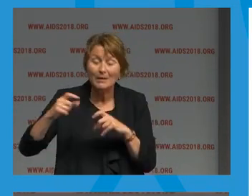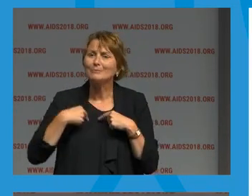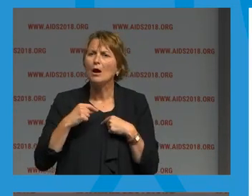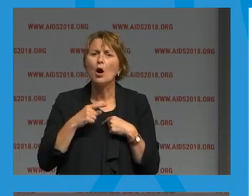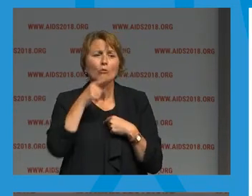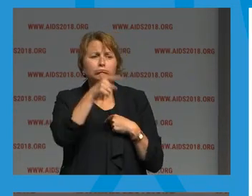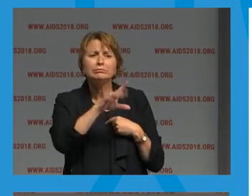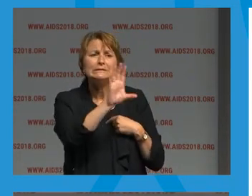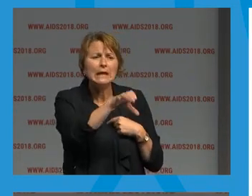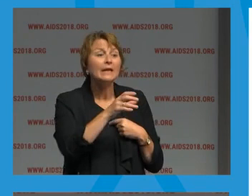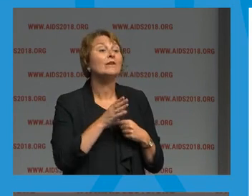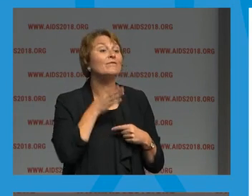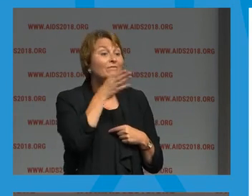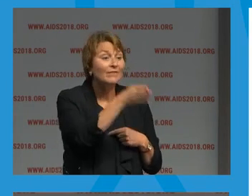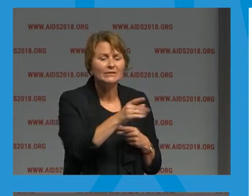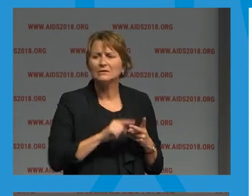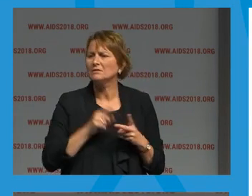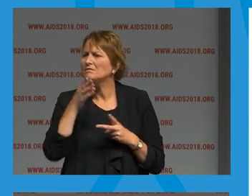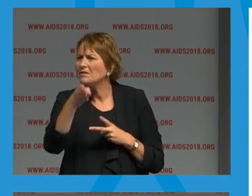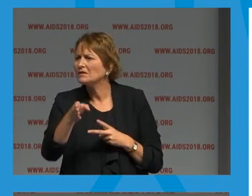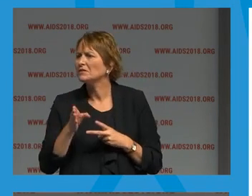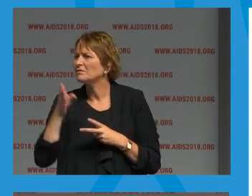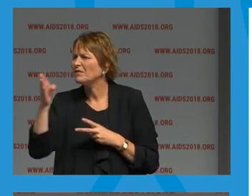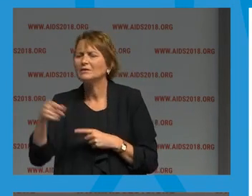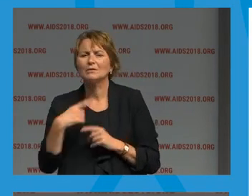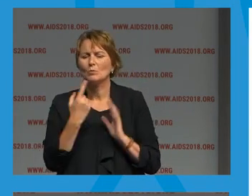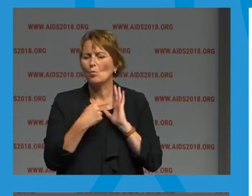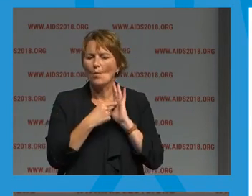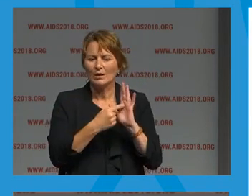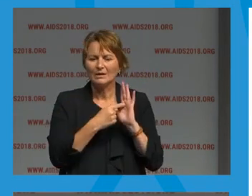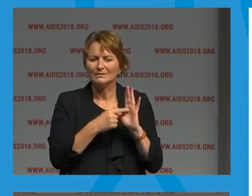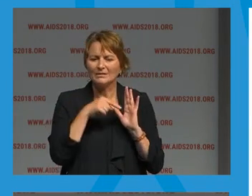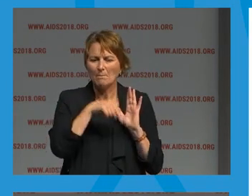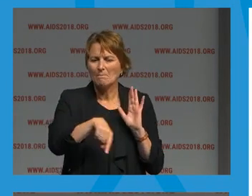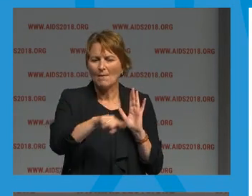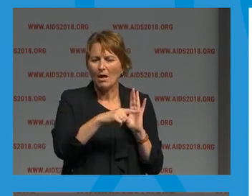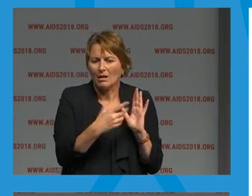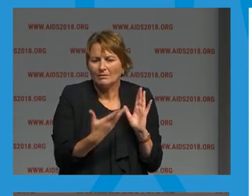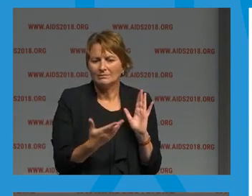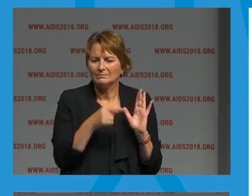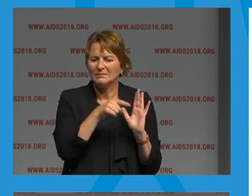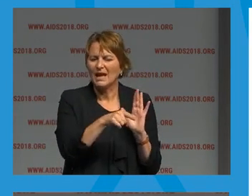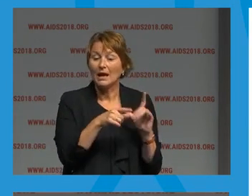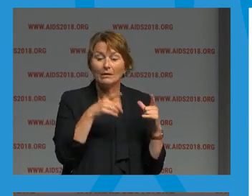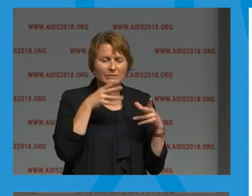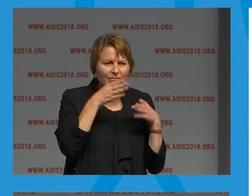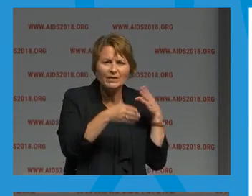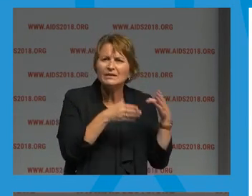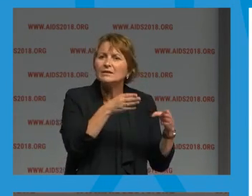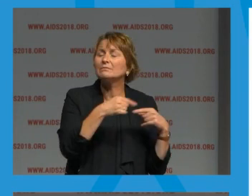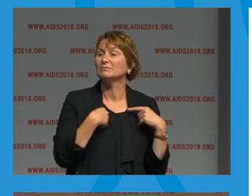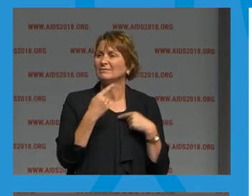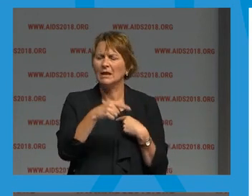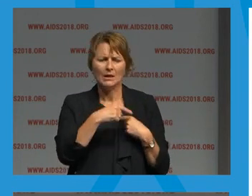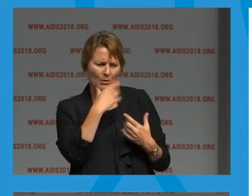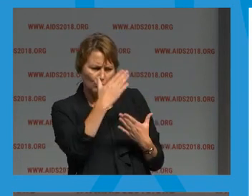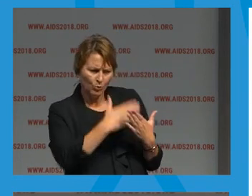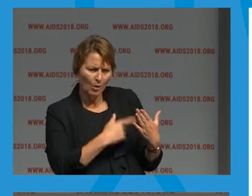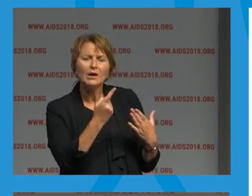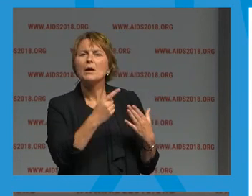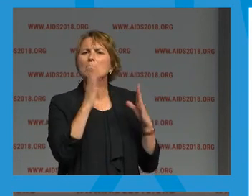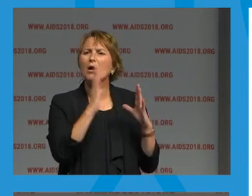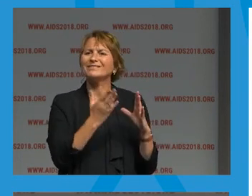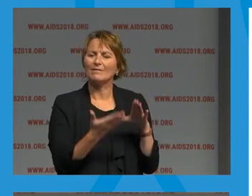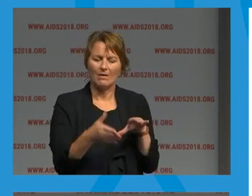at OGAC is quite extraordinary. They're small but mighty. And they've gone out and looked at programs and found that layering is absolutely key.